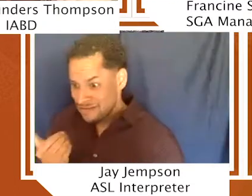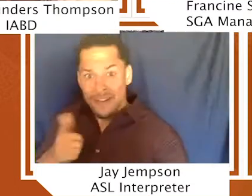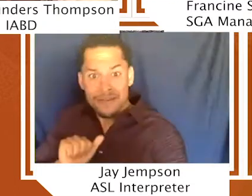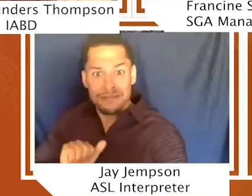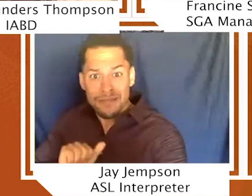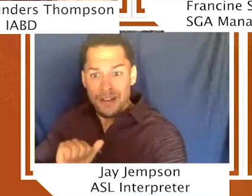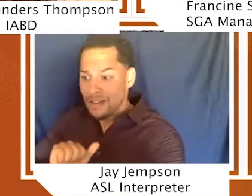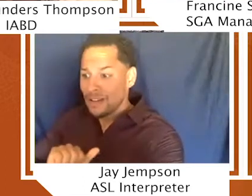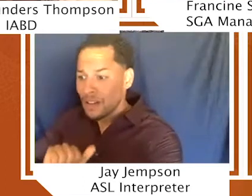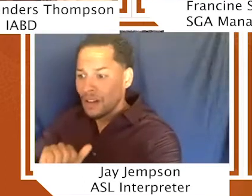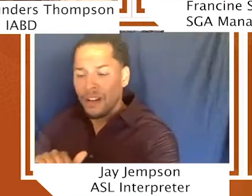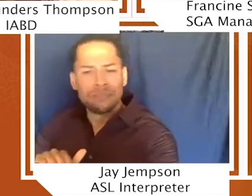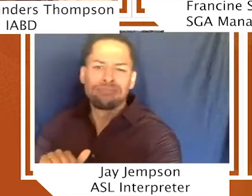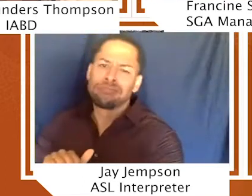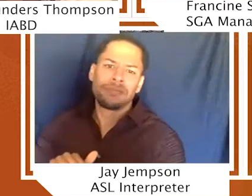It can't happen.